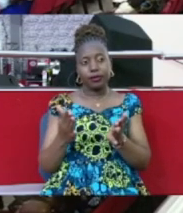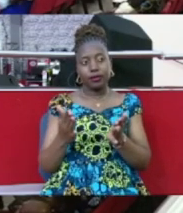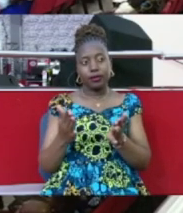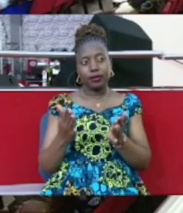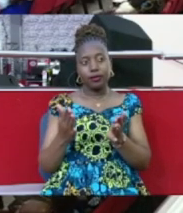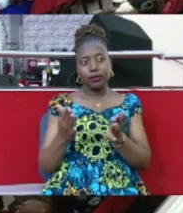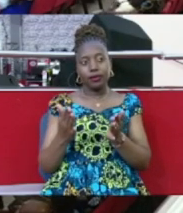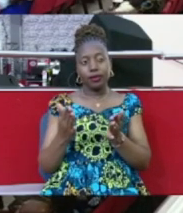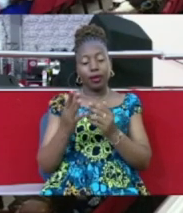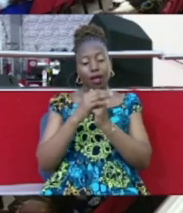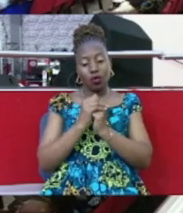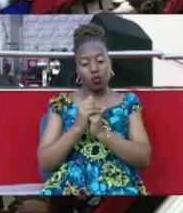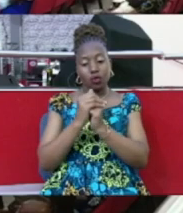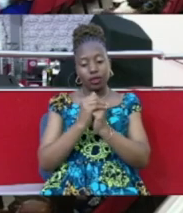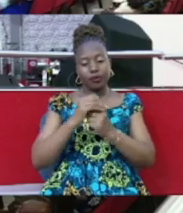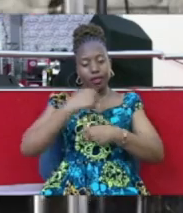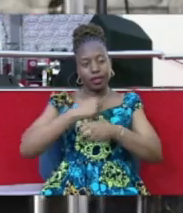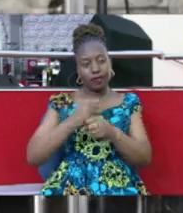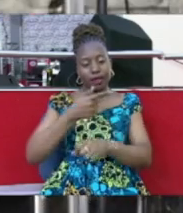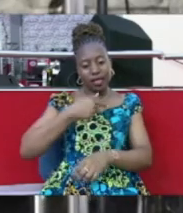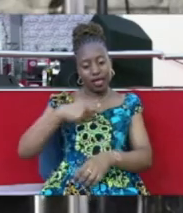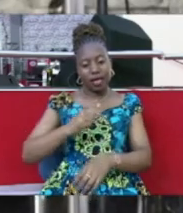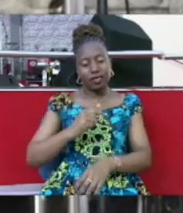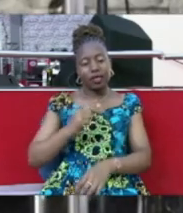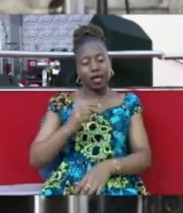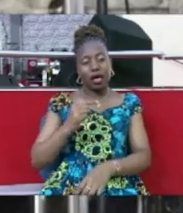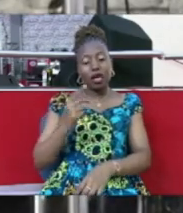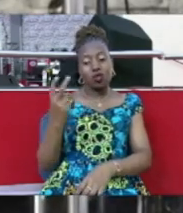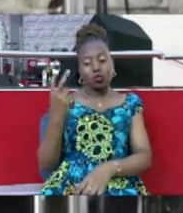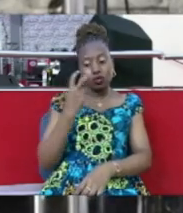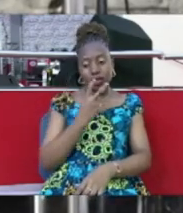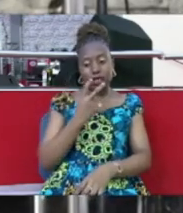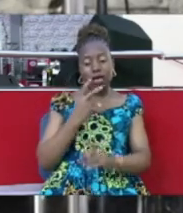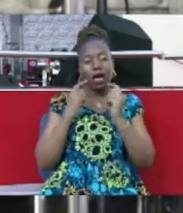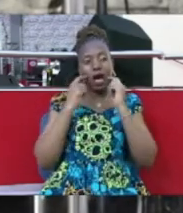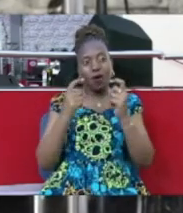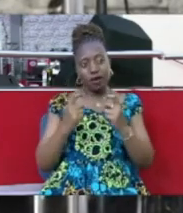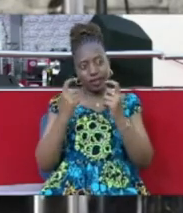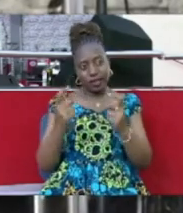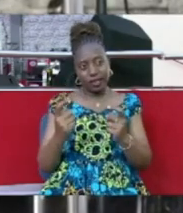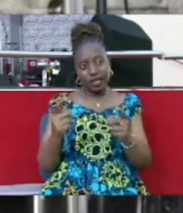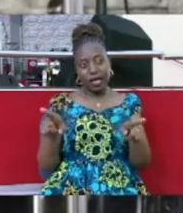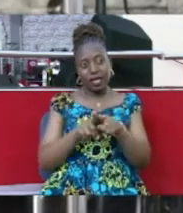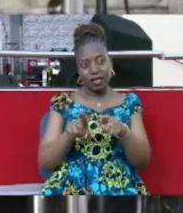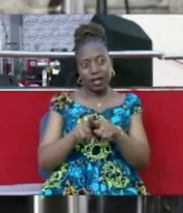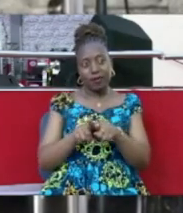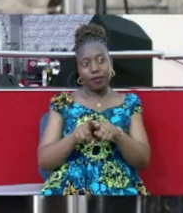Worship causes us to be able to see our sin and to repent of the same.